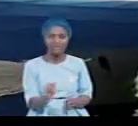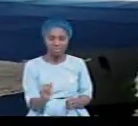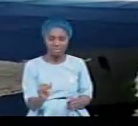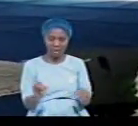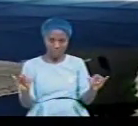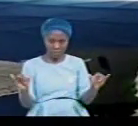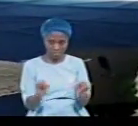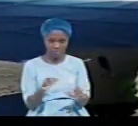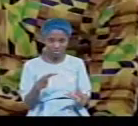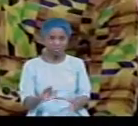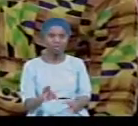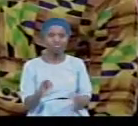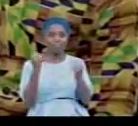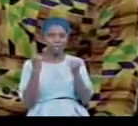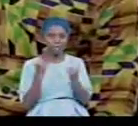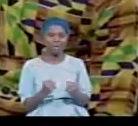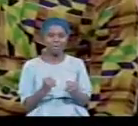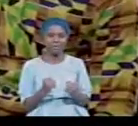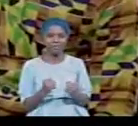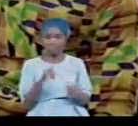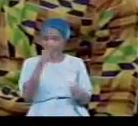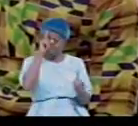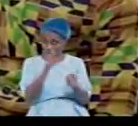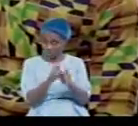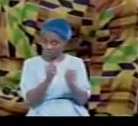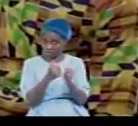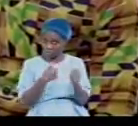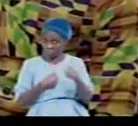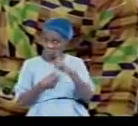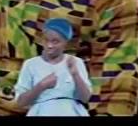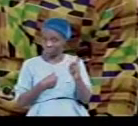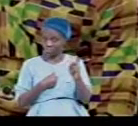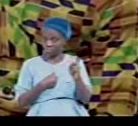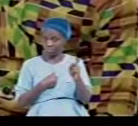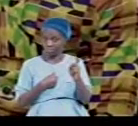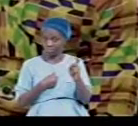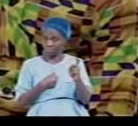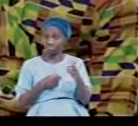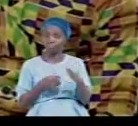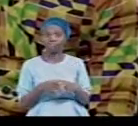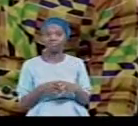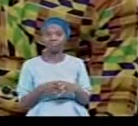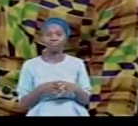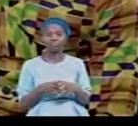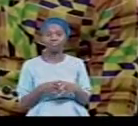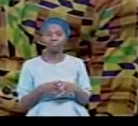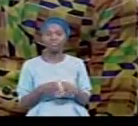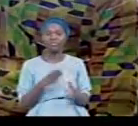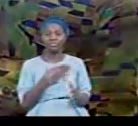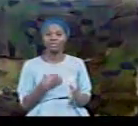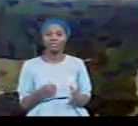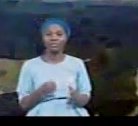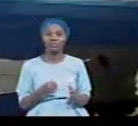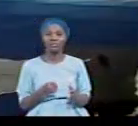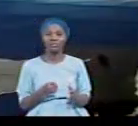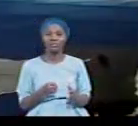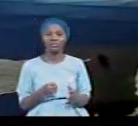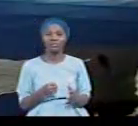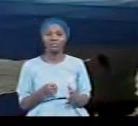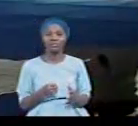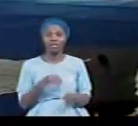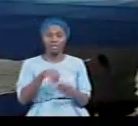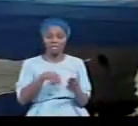power. You agree with that? And here you are. You are born in this